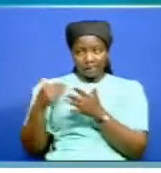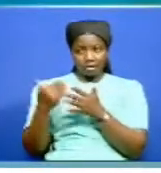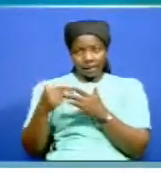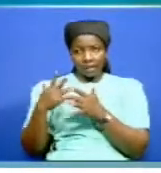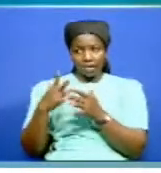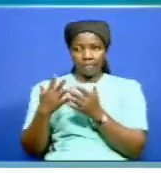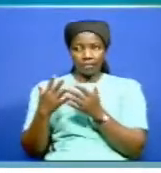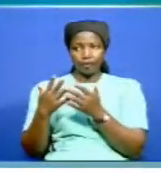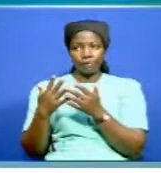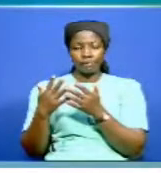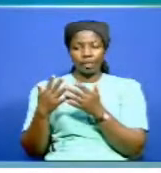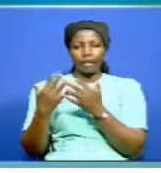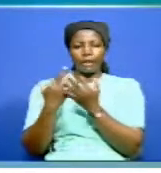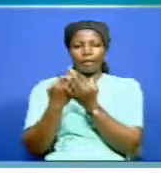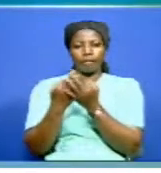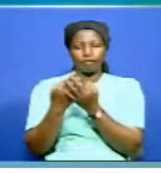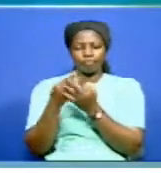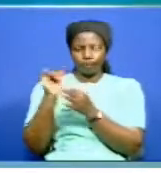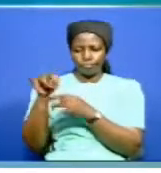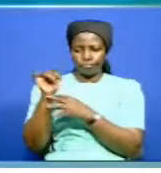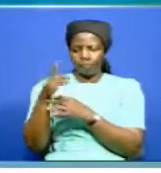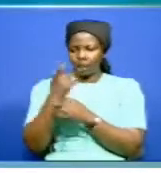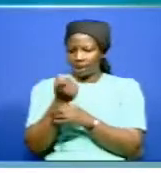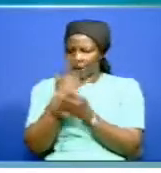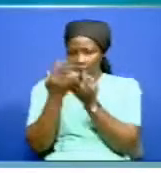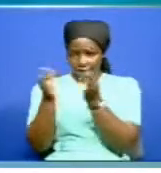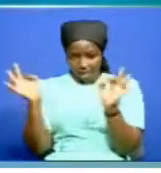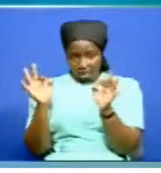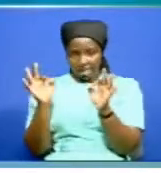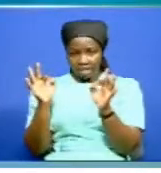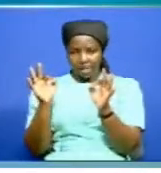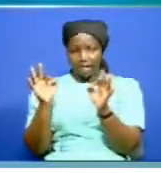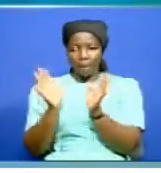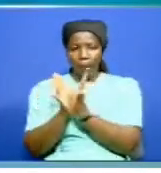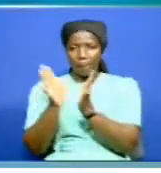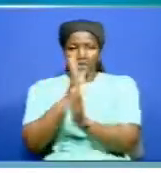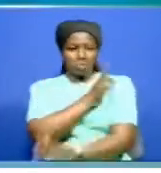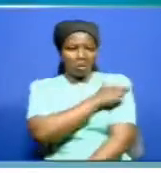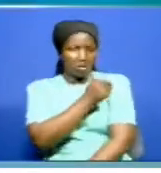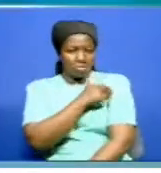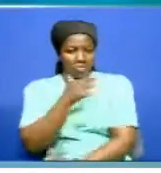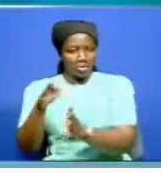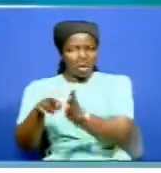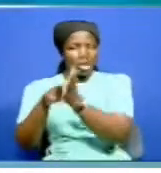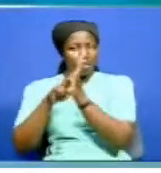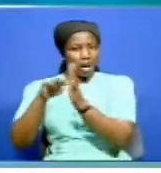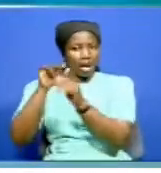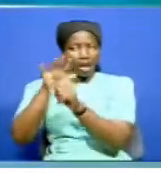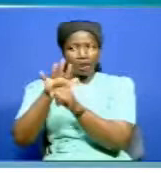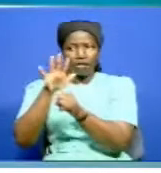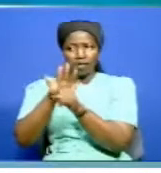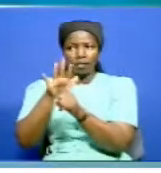free and public health facilities, we don't really require a lot of